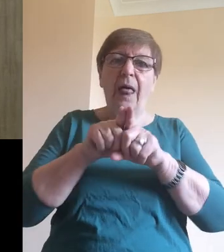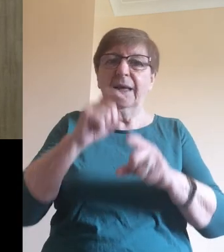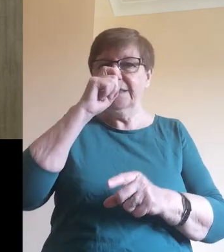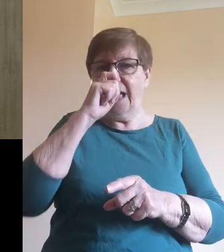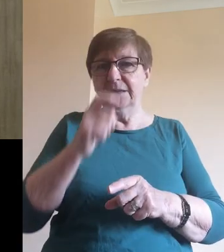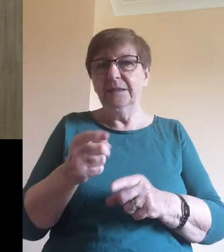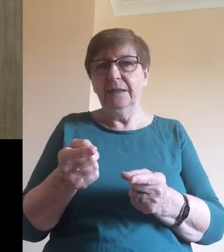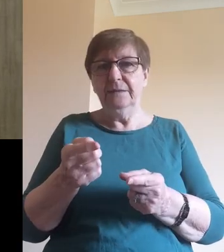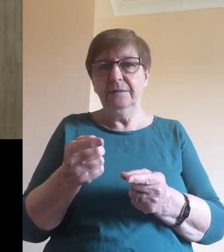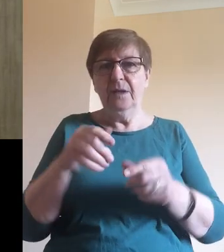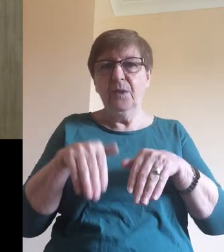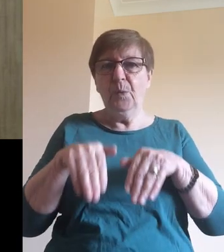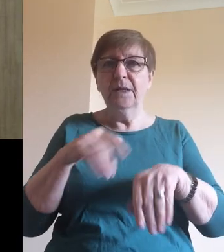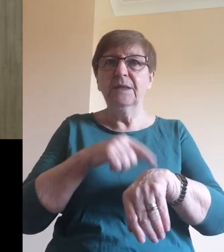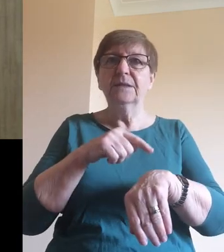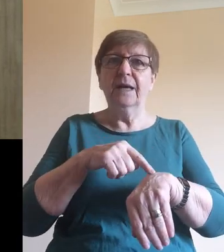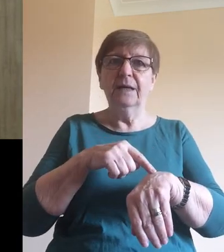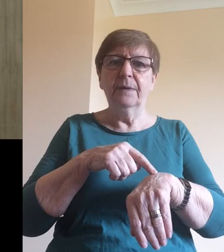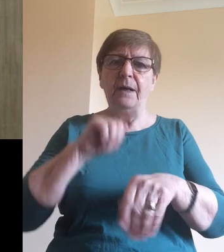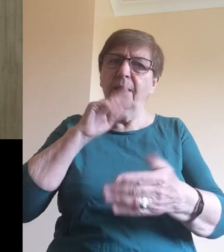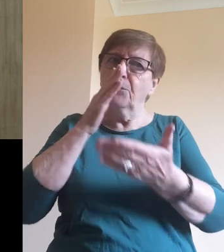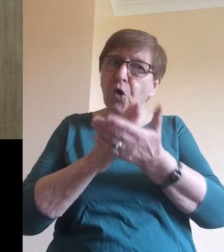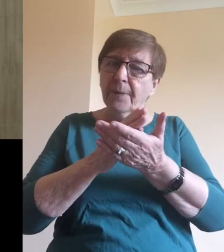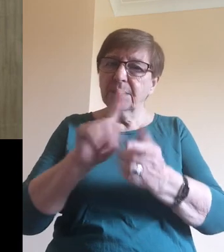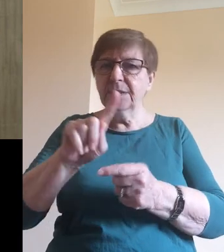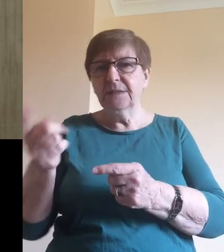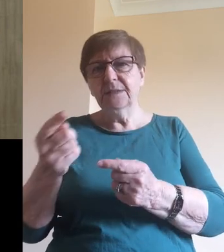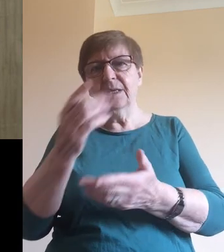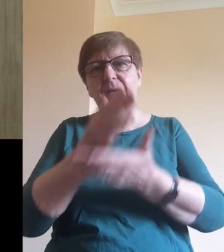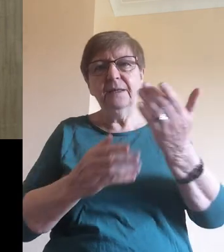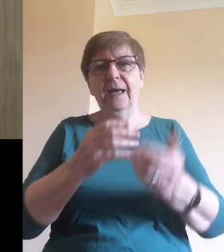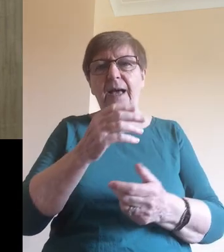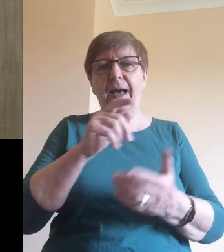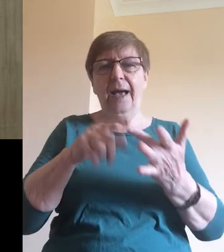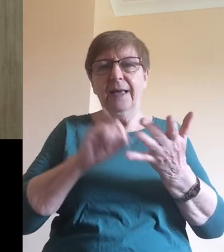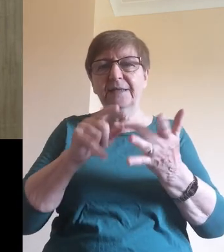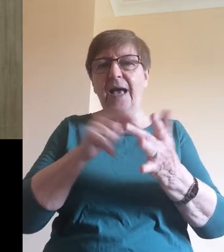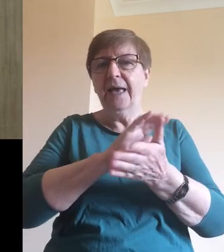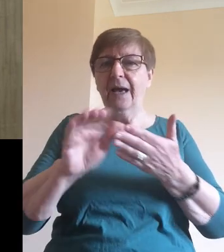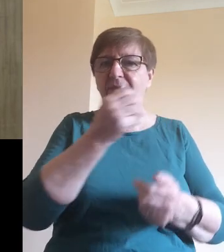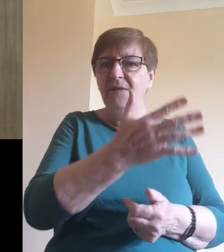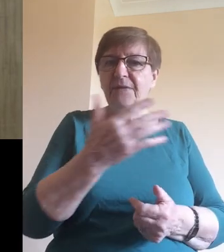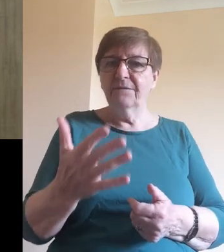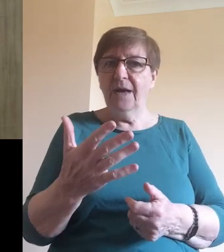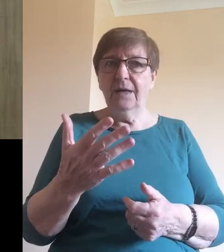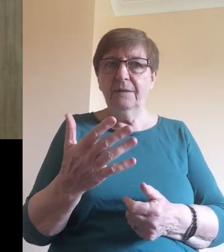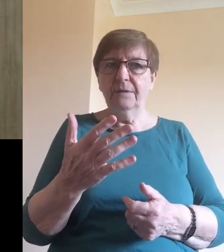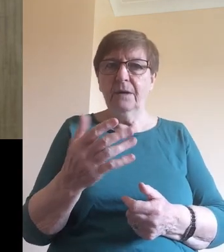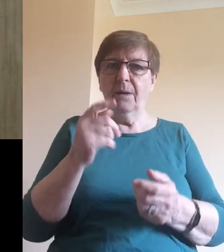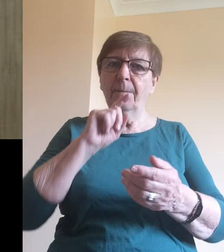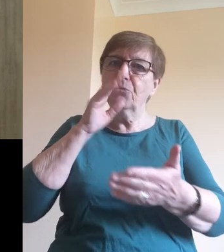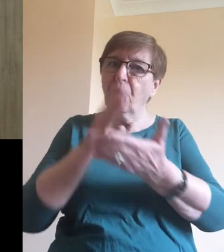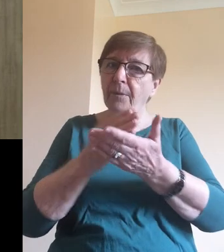The promises in the second half of Isaiah 55 are promises that are future ones.